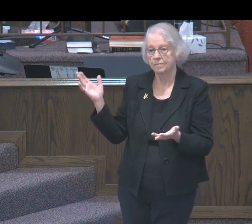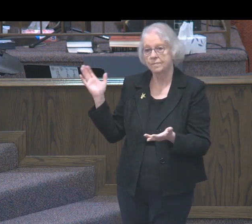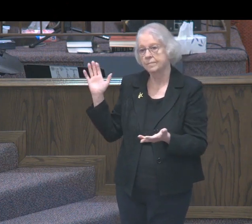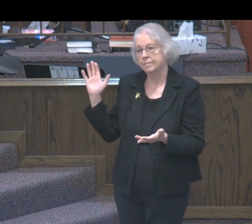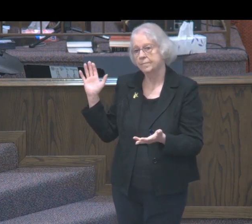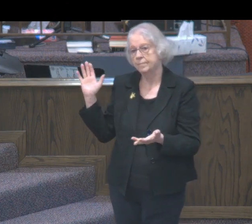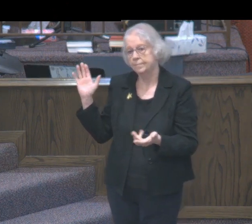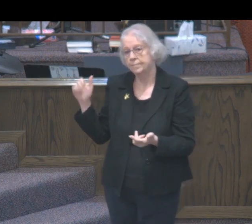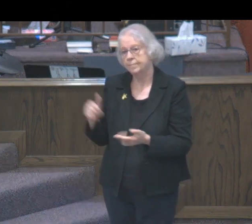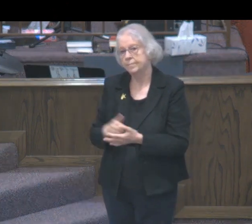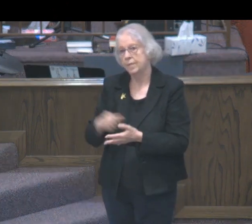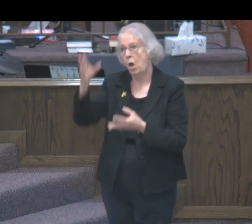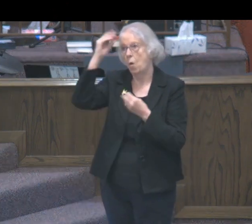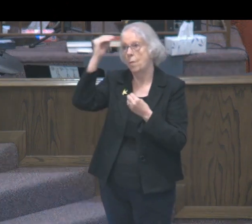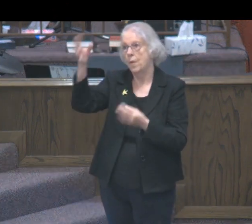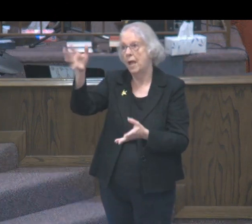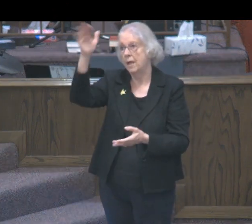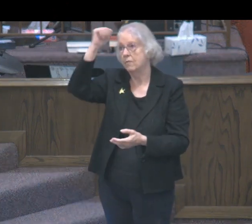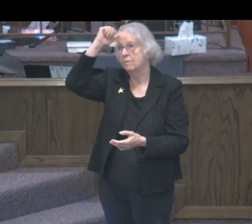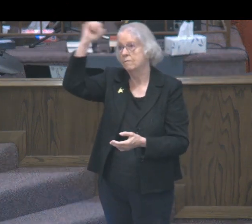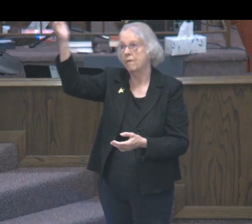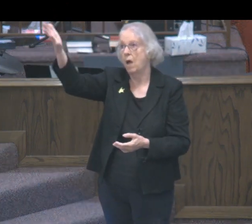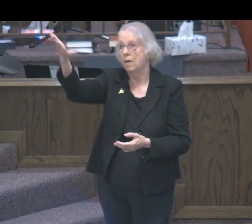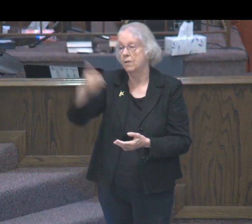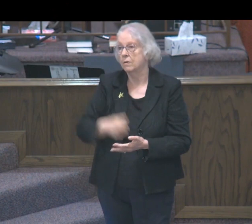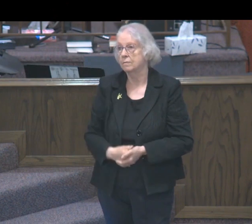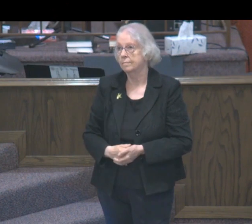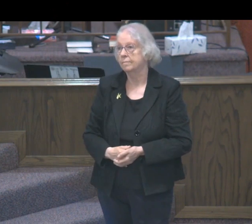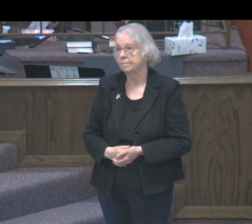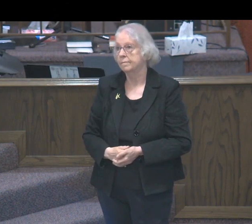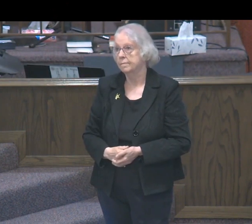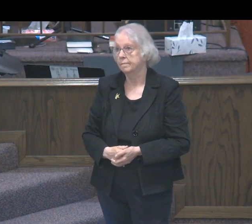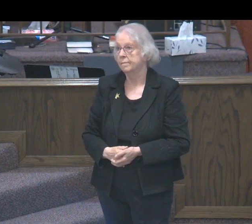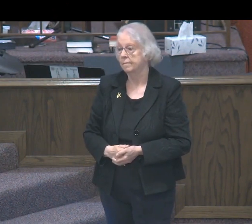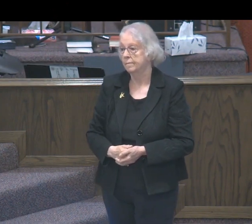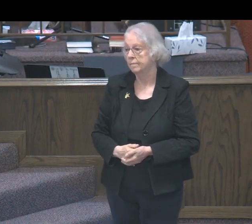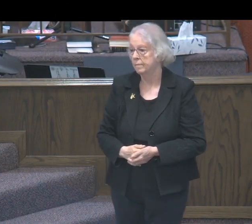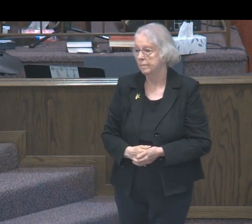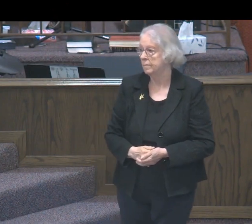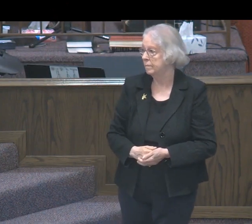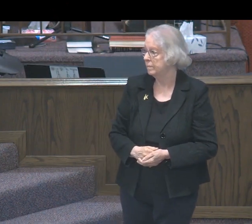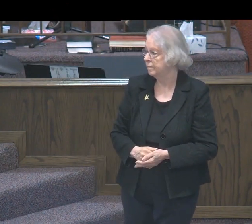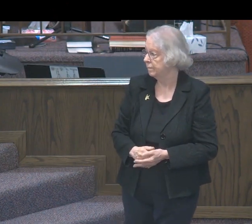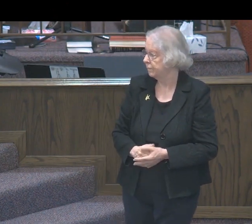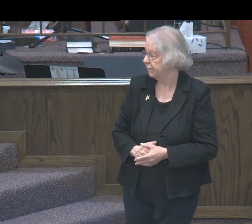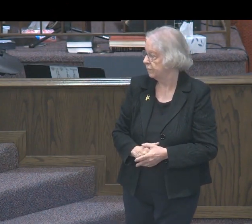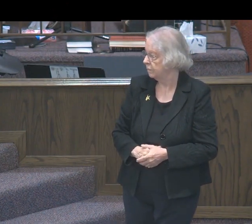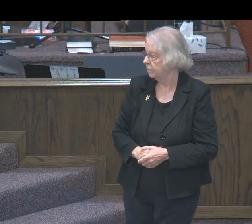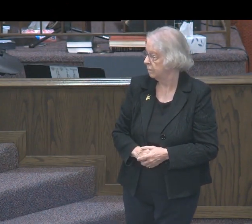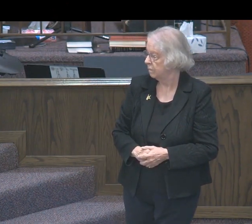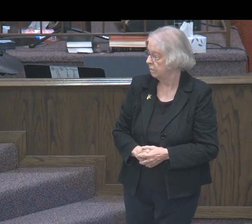Father. So how we do this